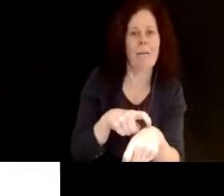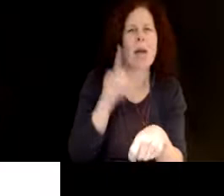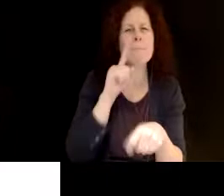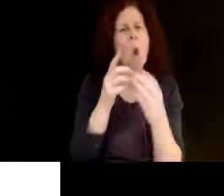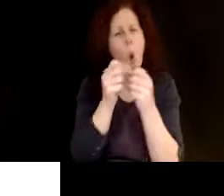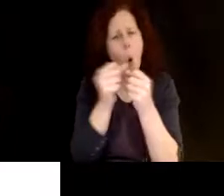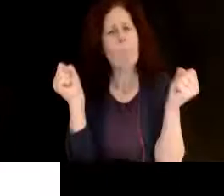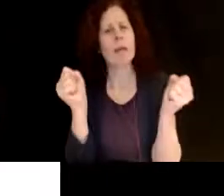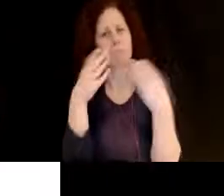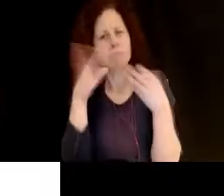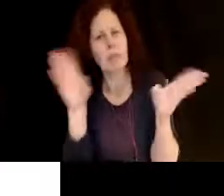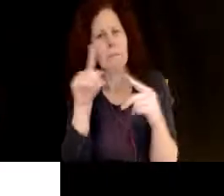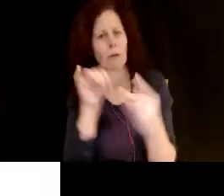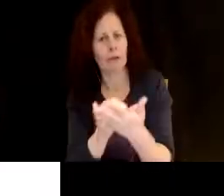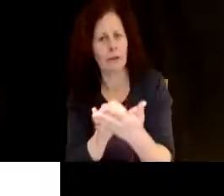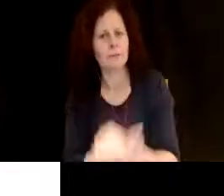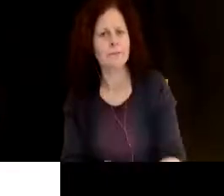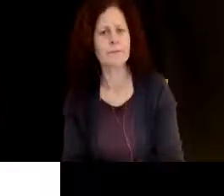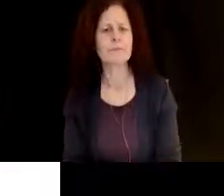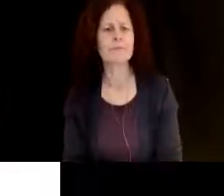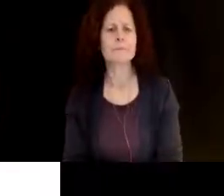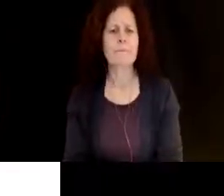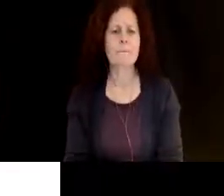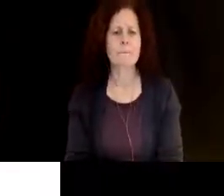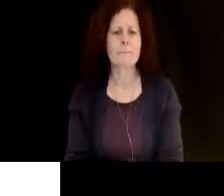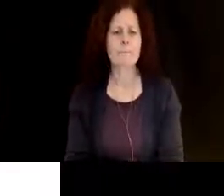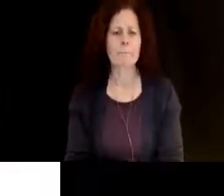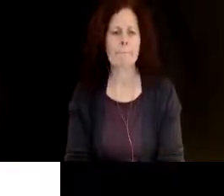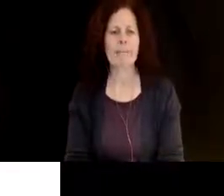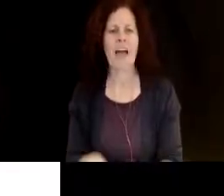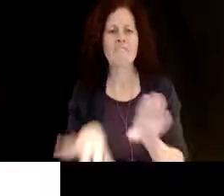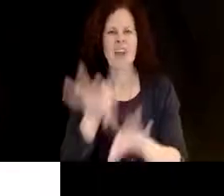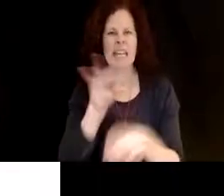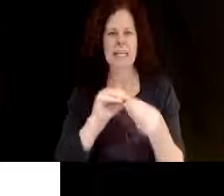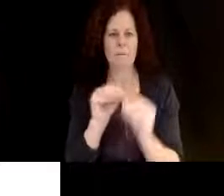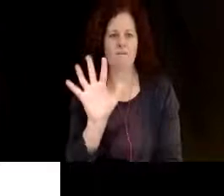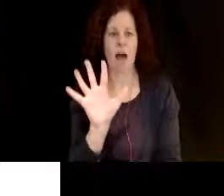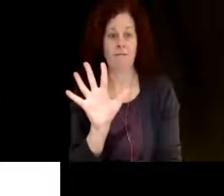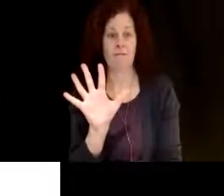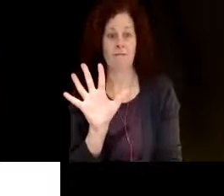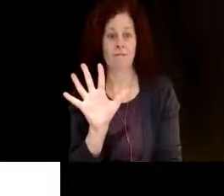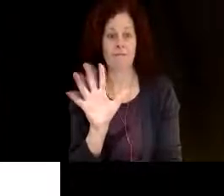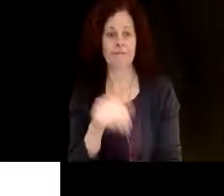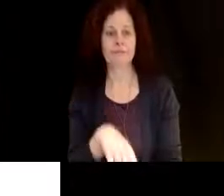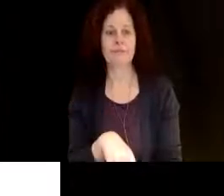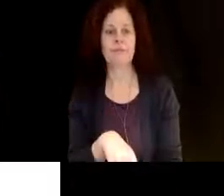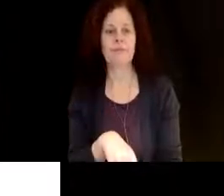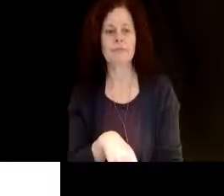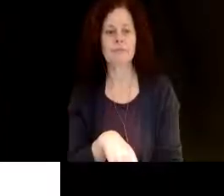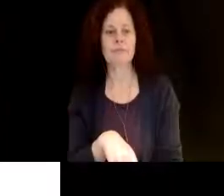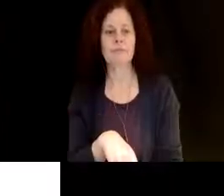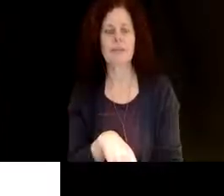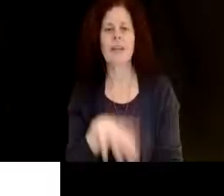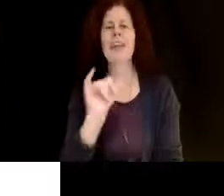Finally, and the last important finding that I'll share is that communities need to be both strategic and realistic. We all would like